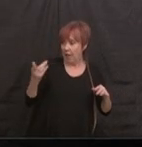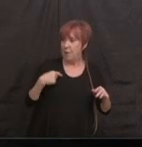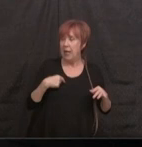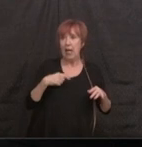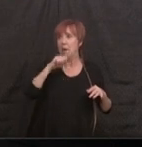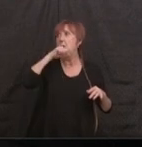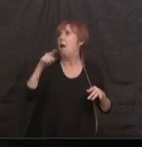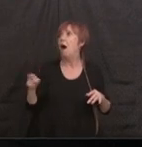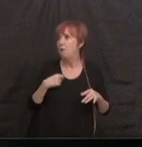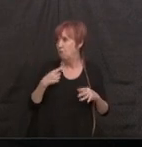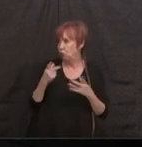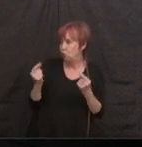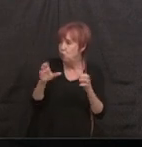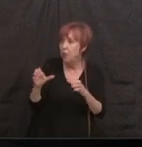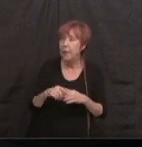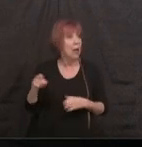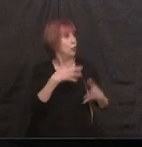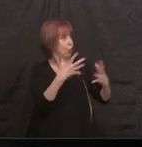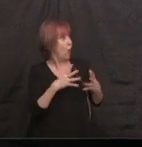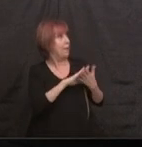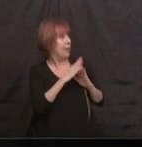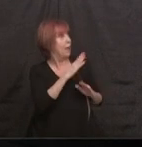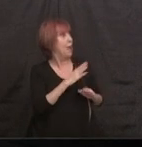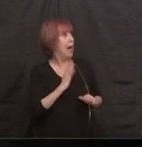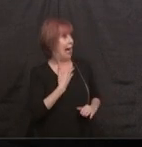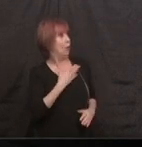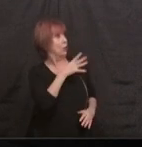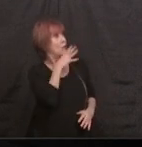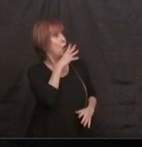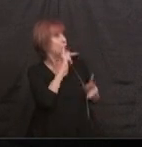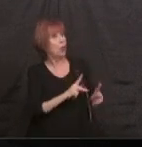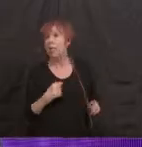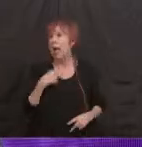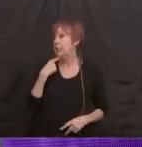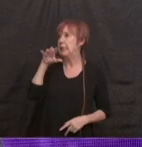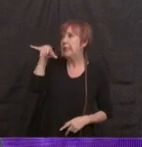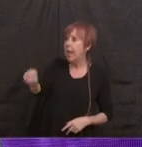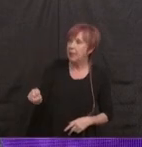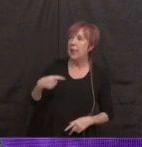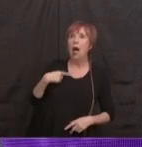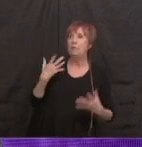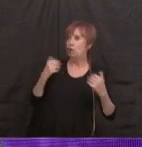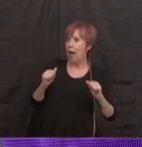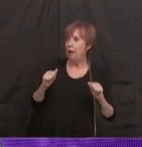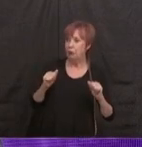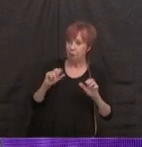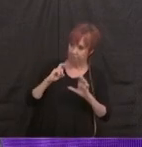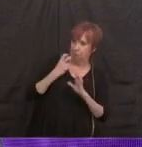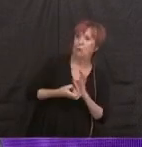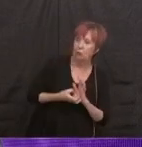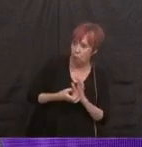campaign spokesperson? And I was like, yes, yes, yes. I've been looking for some way to get back into doing what I love.